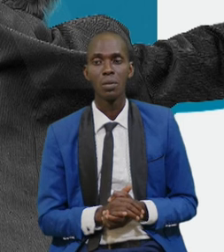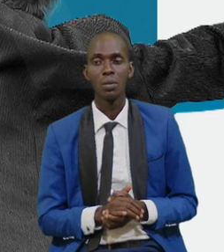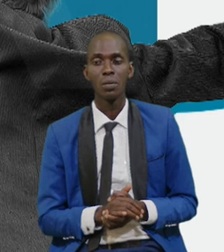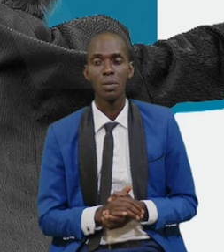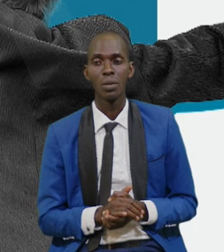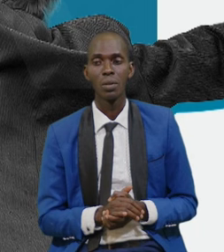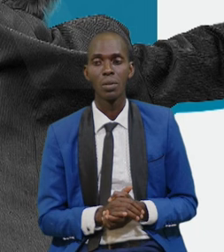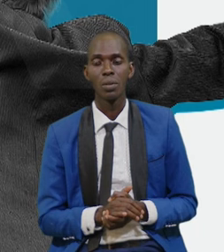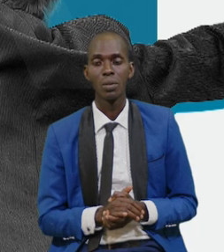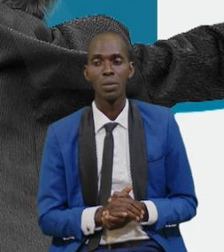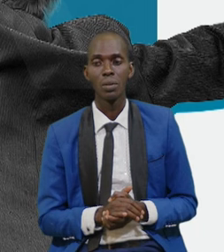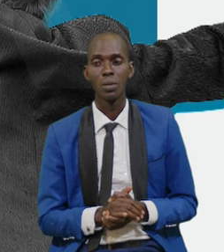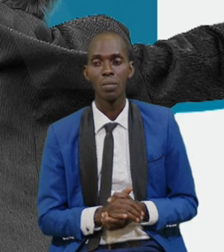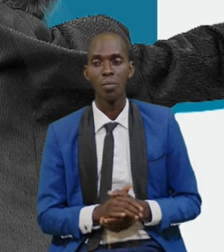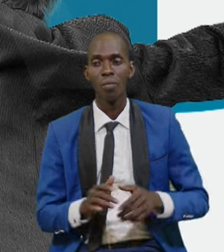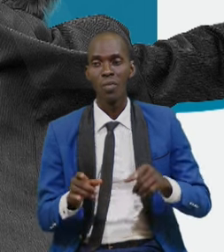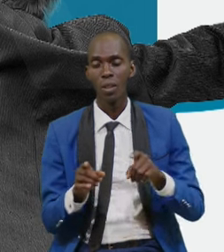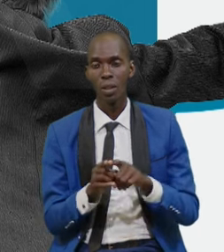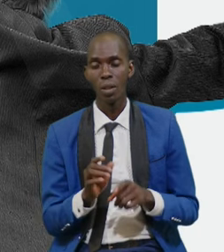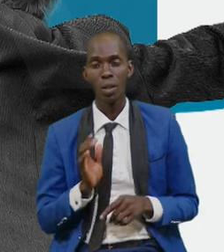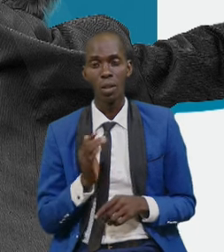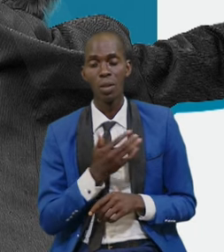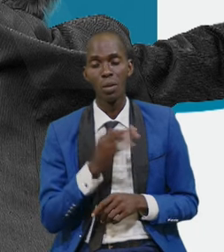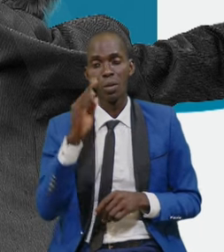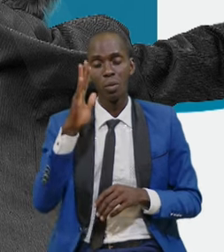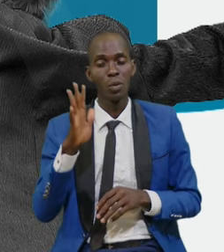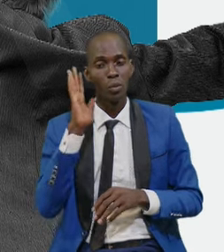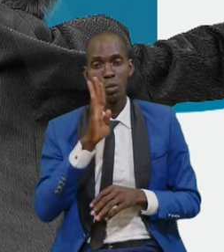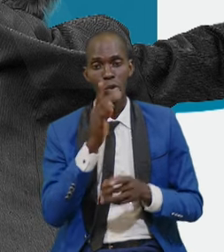As our pastor will be coming, catch your miracle.